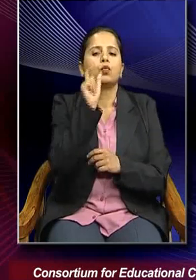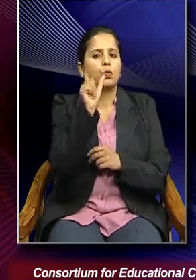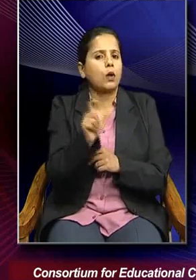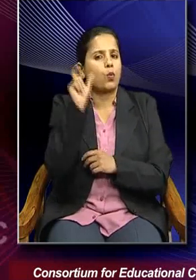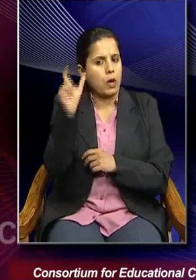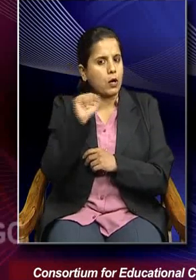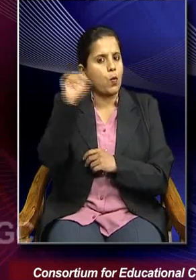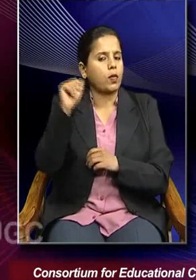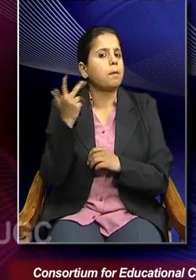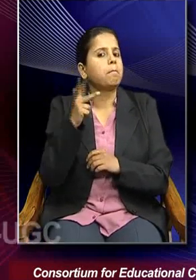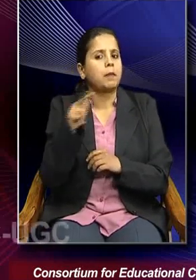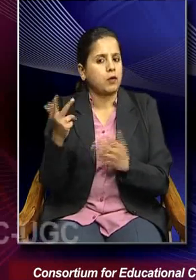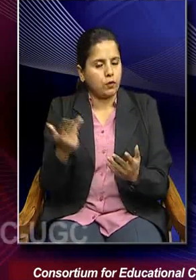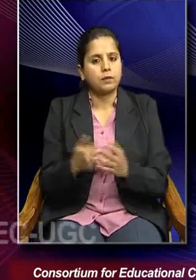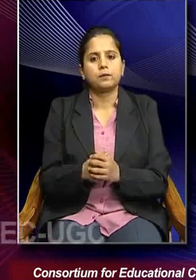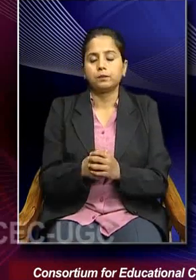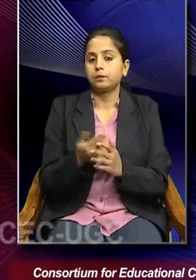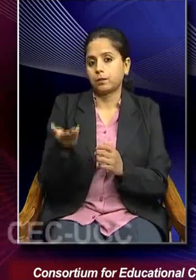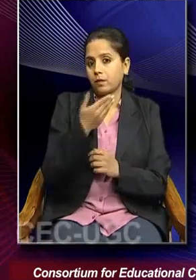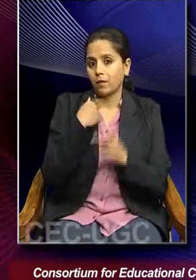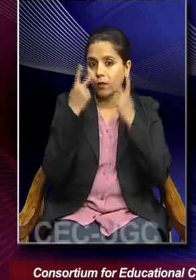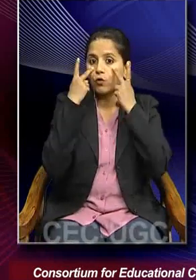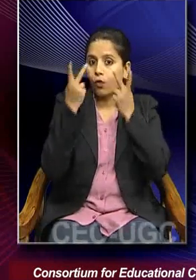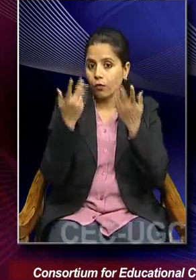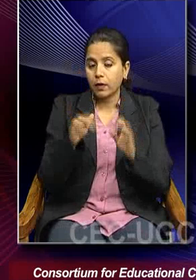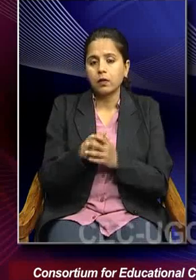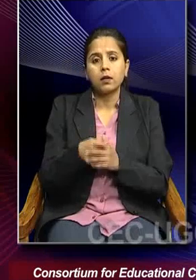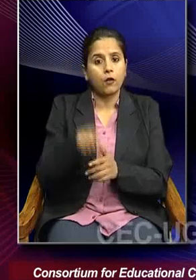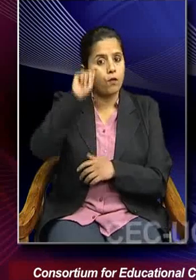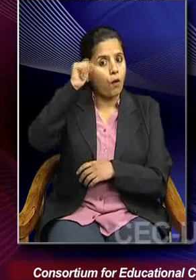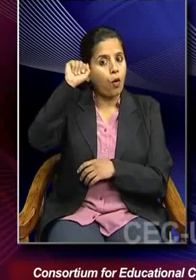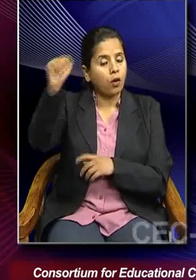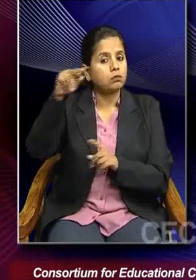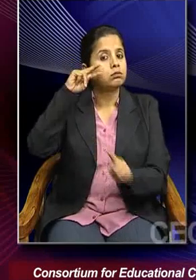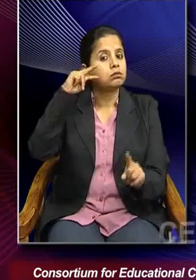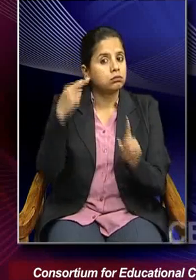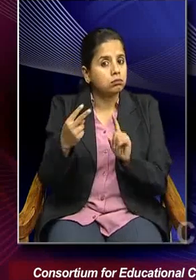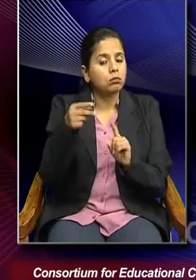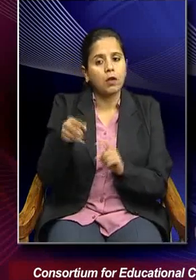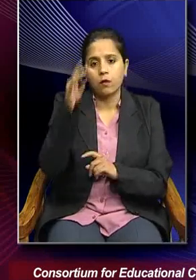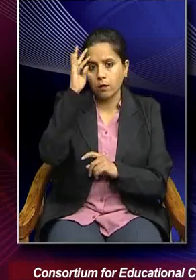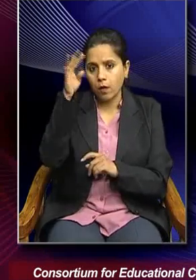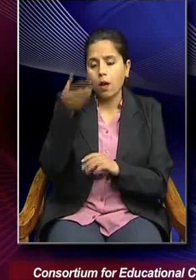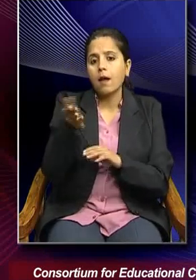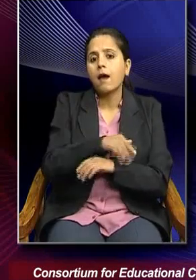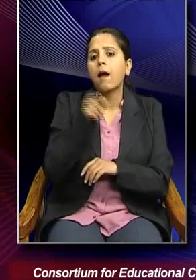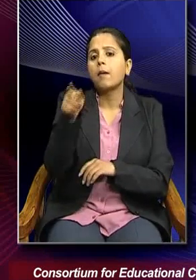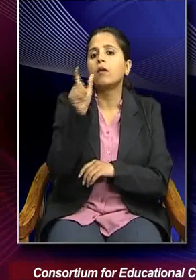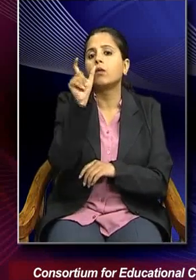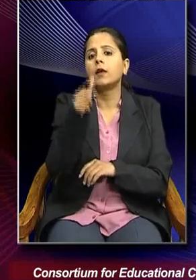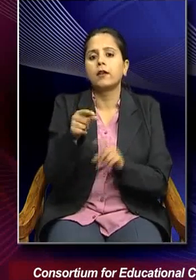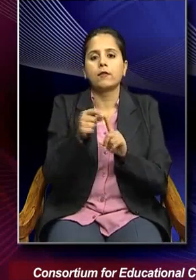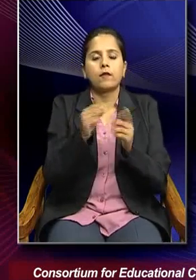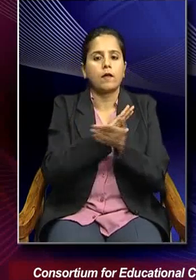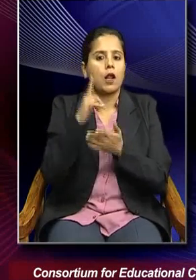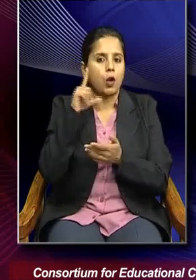terminologies. So we saw that from the Western aspect, philosophy comes from the term philo and